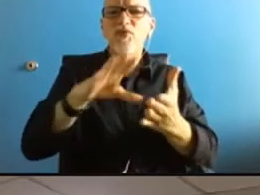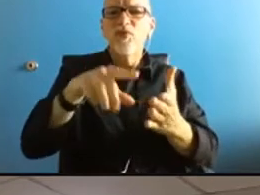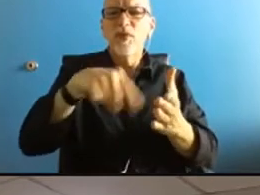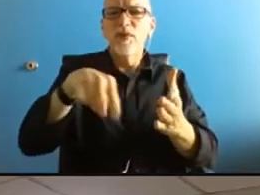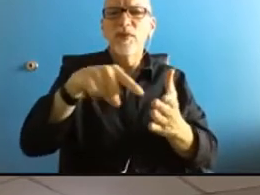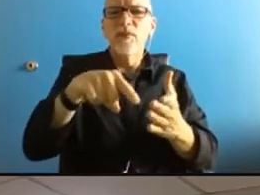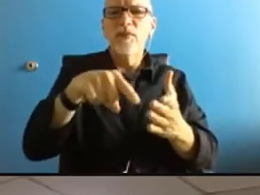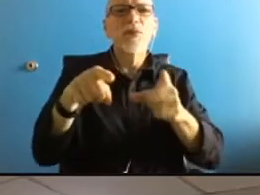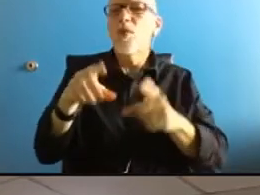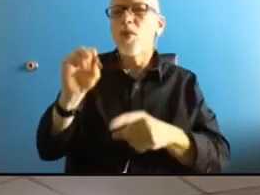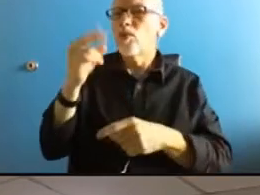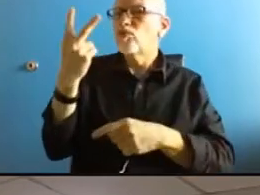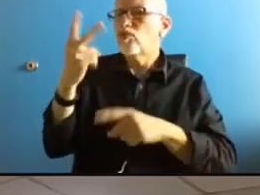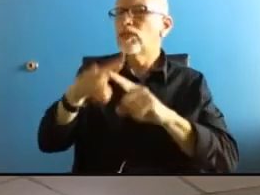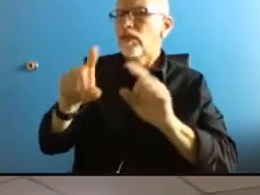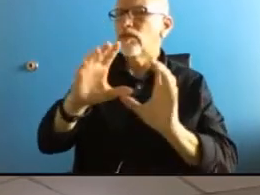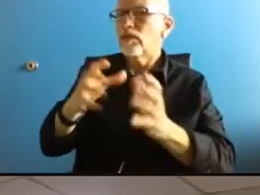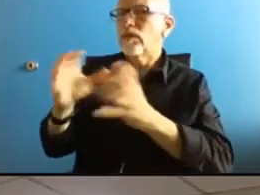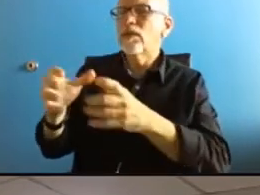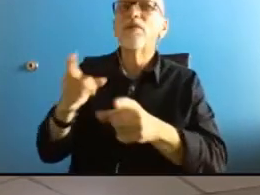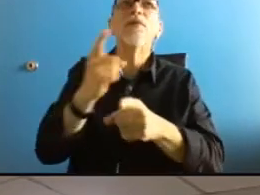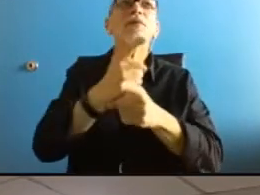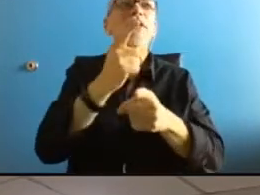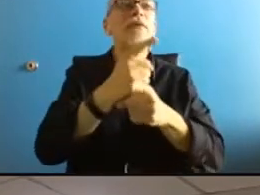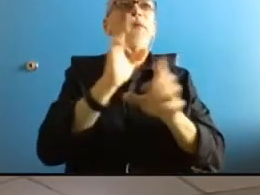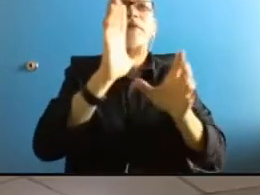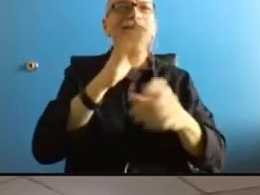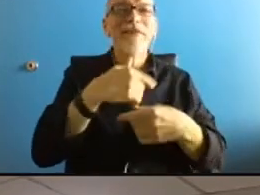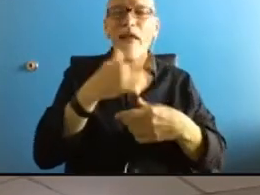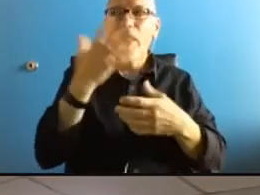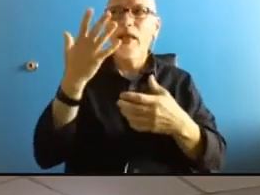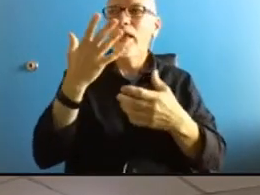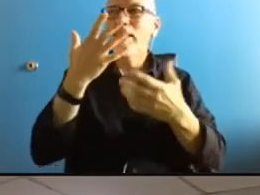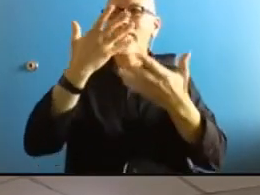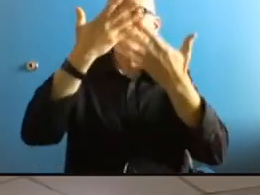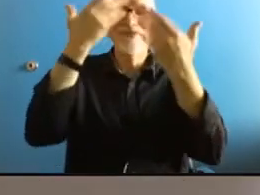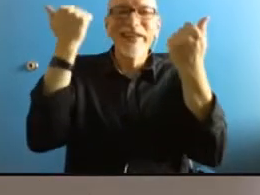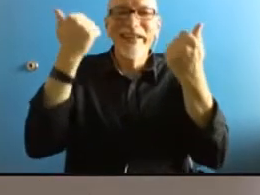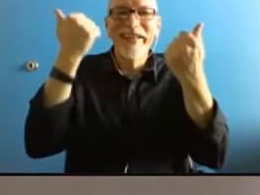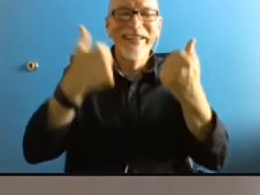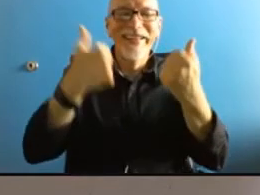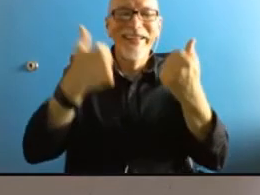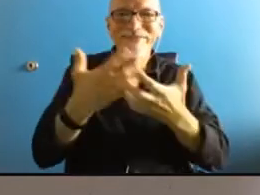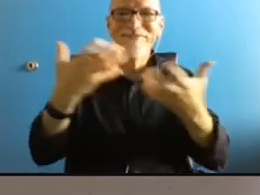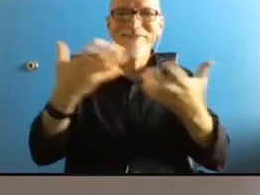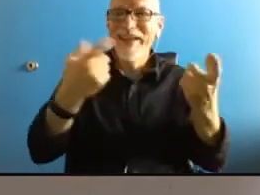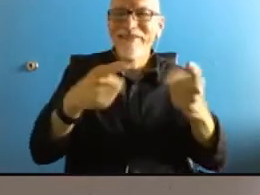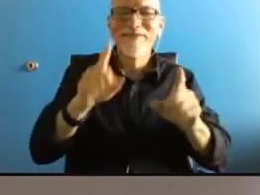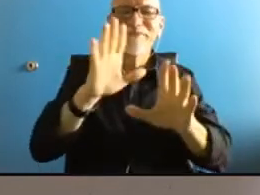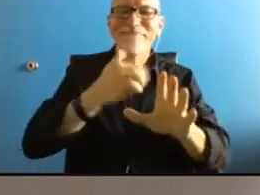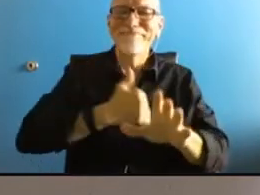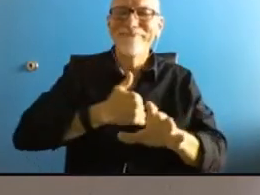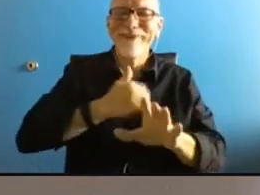sets. We did. Okay. Gosh, so much has happened since then. My apologies.